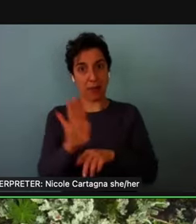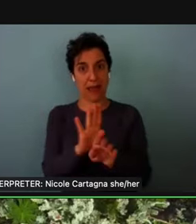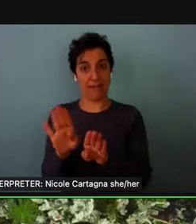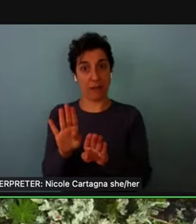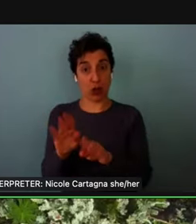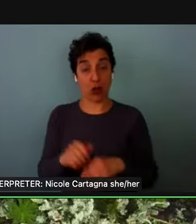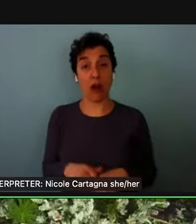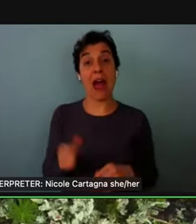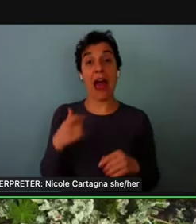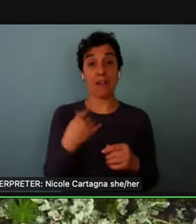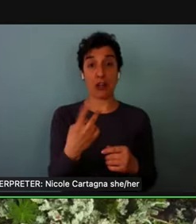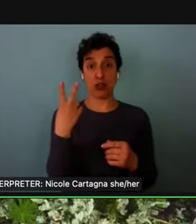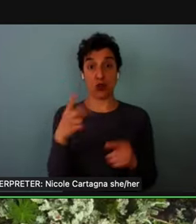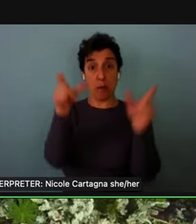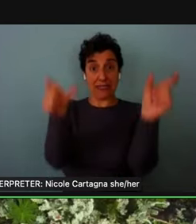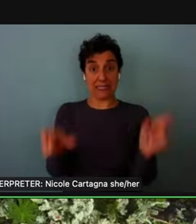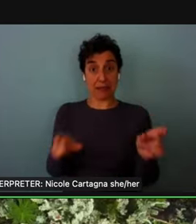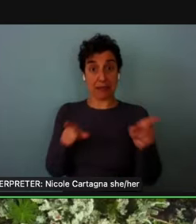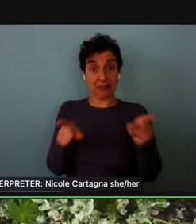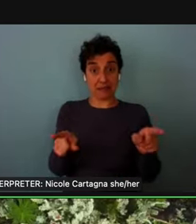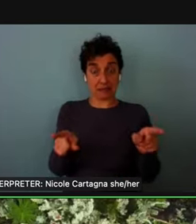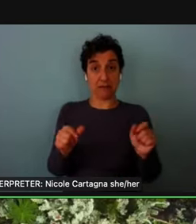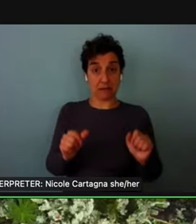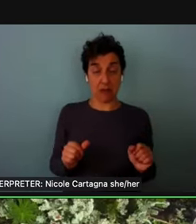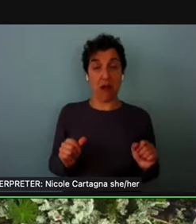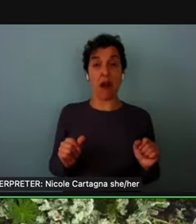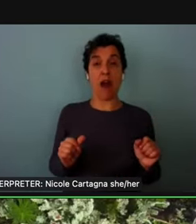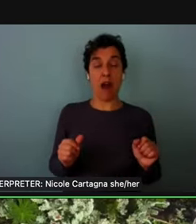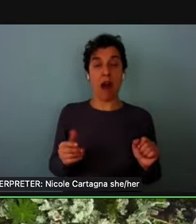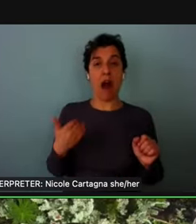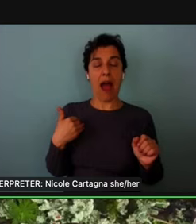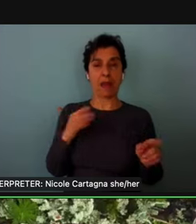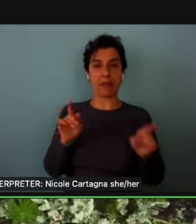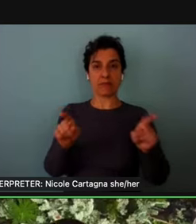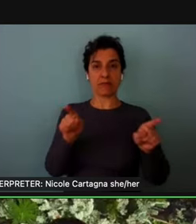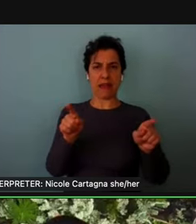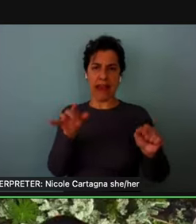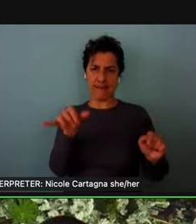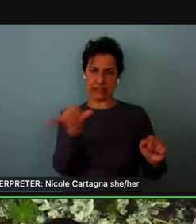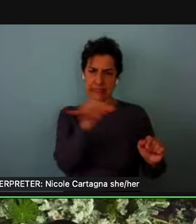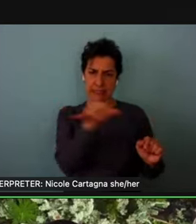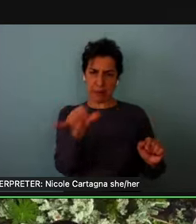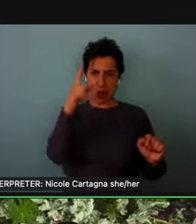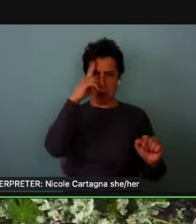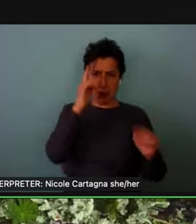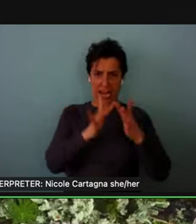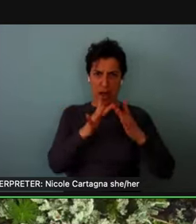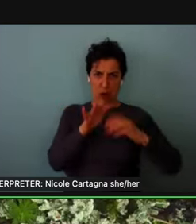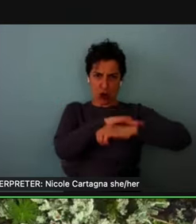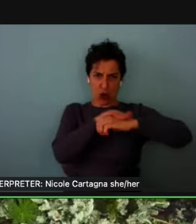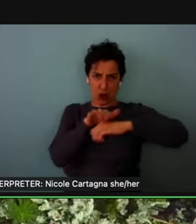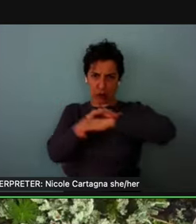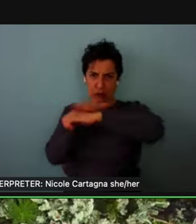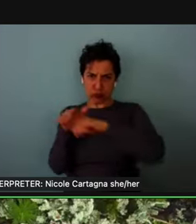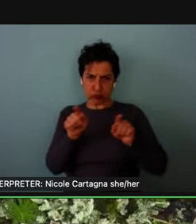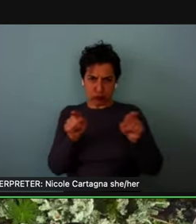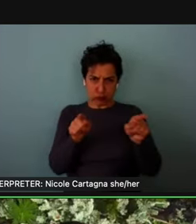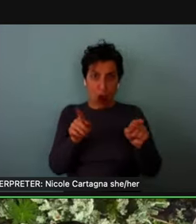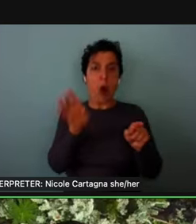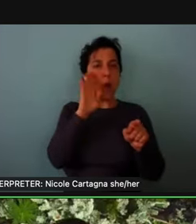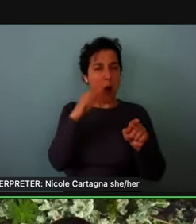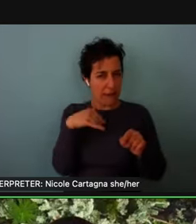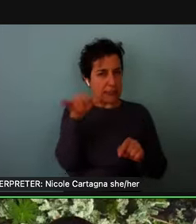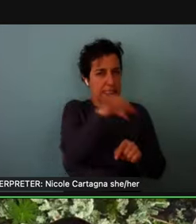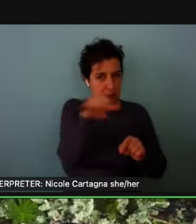we have two participants and they have similar brain network topography, then they will also have